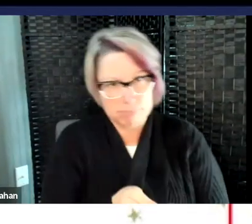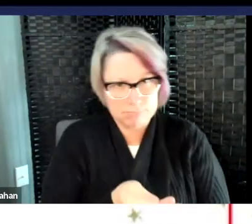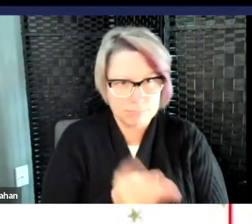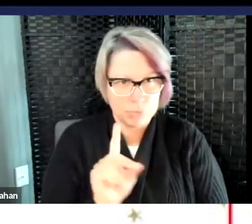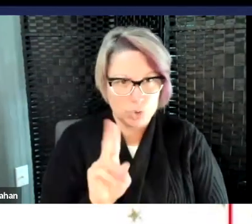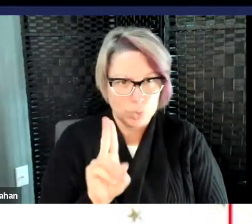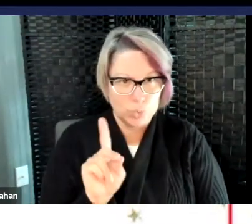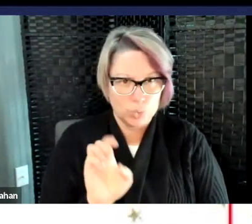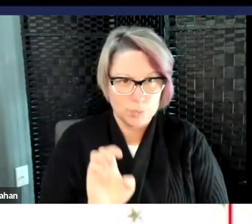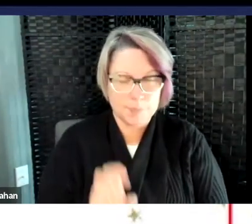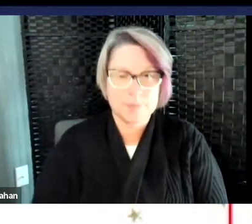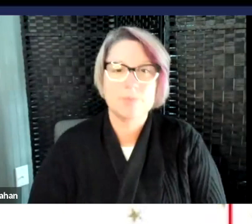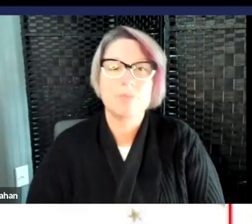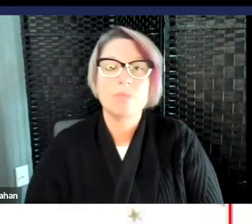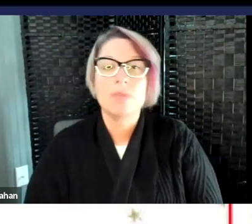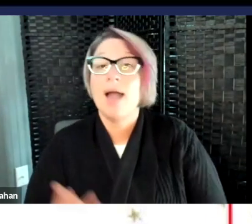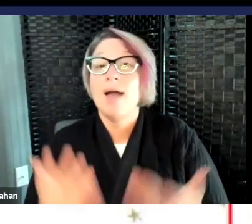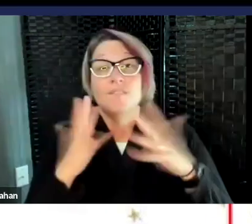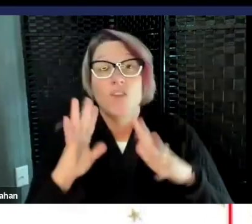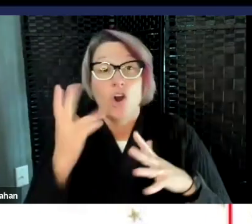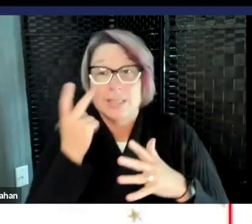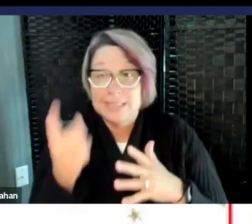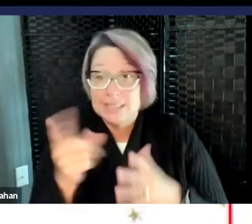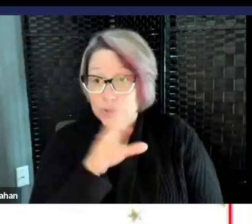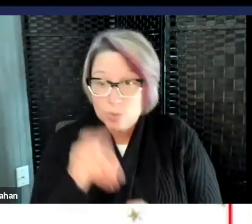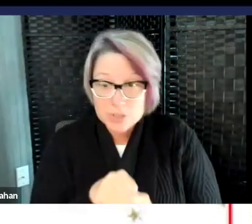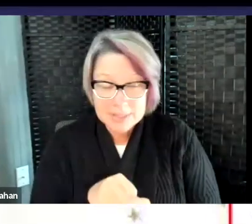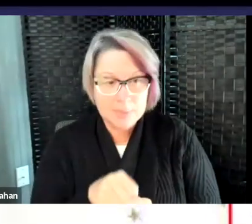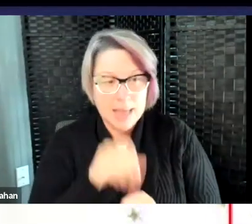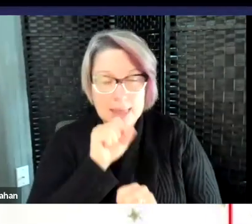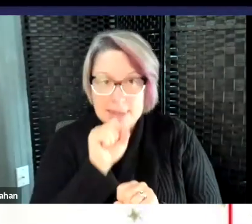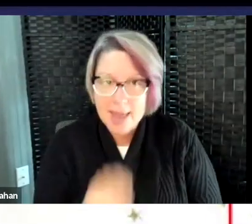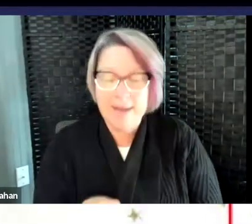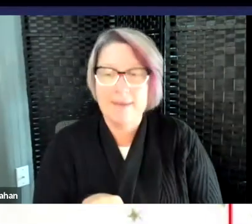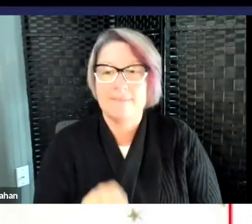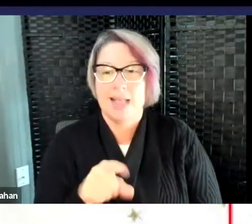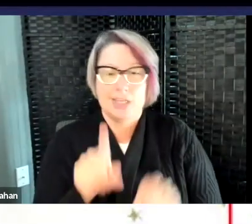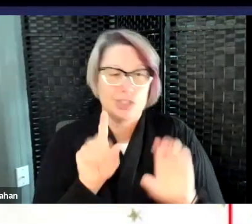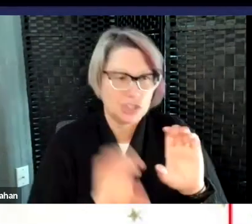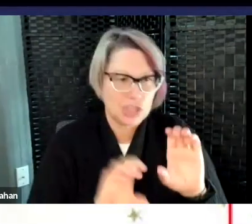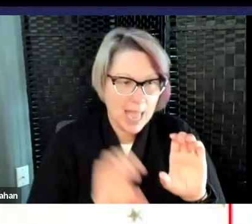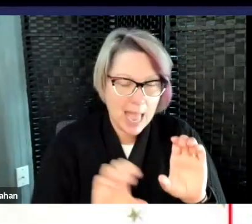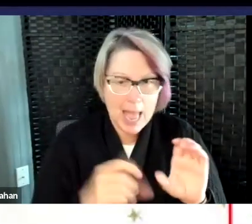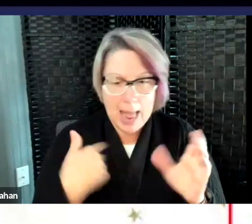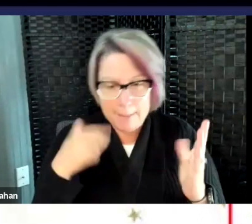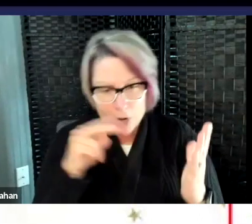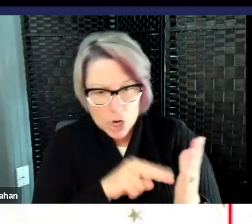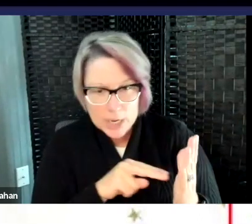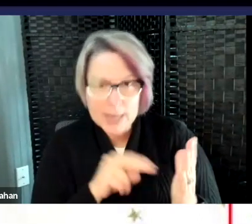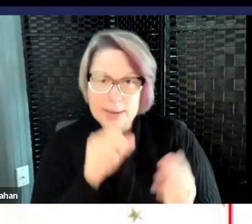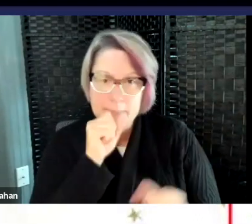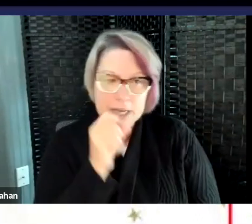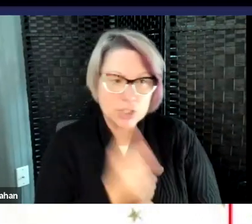I'm already seeing you guys participate. All right. So I love it. Go in the chat. right? I'm checking it, make sure. We